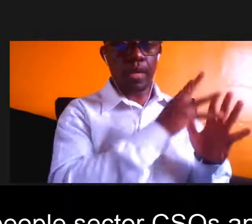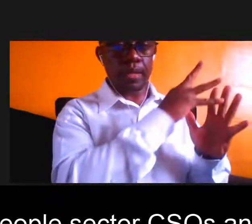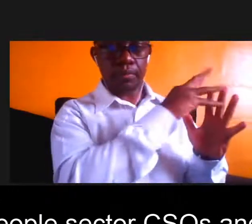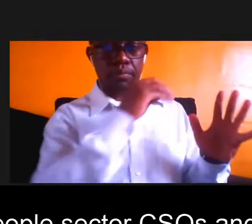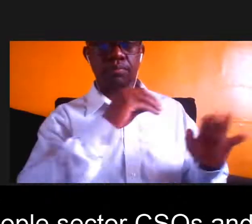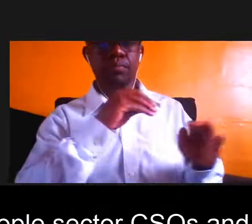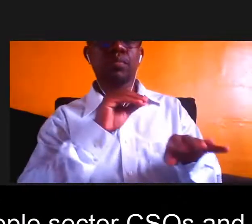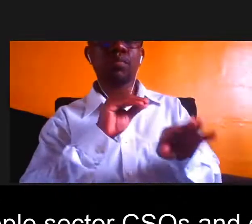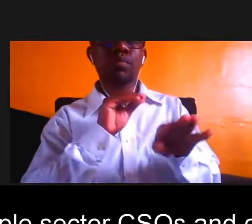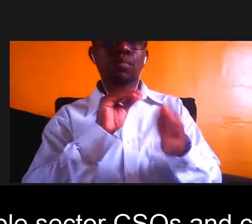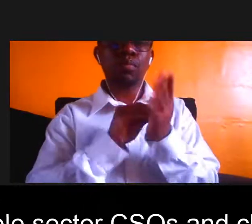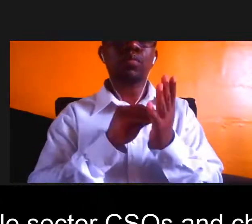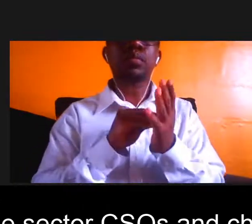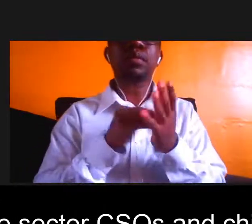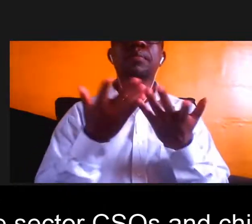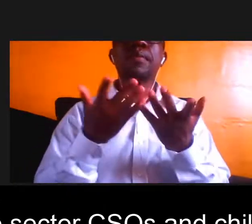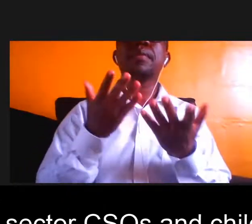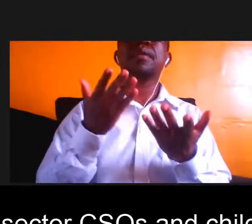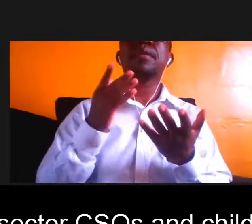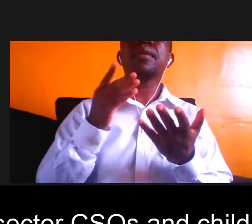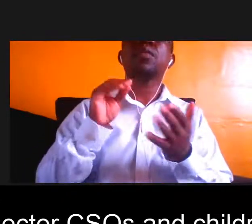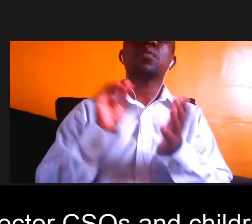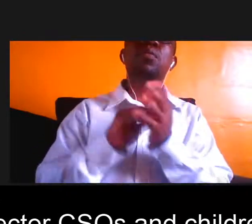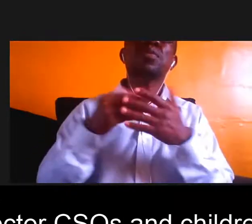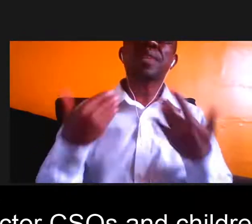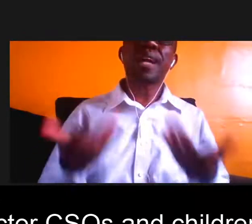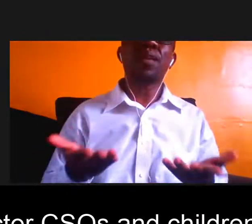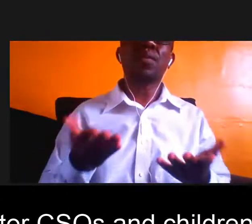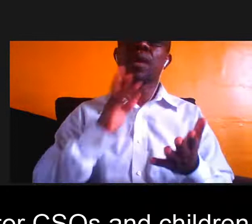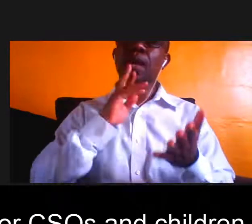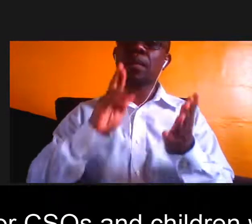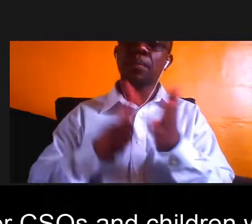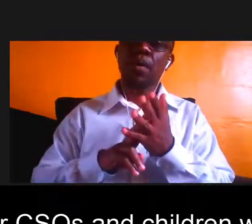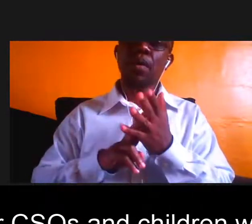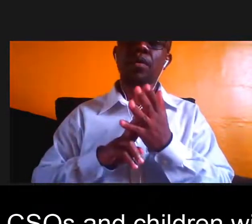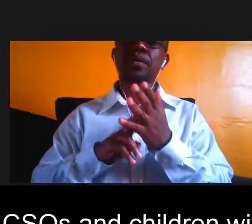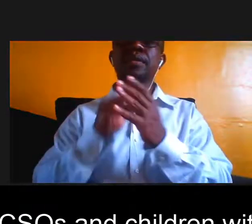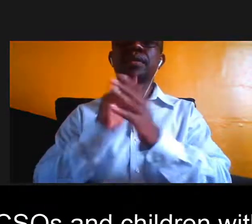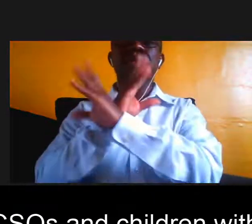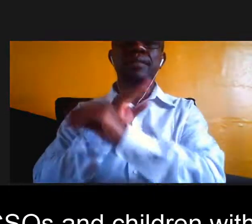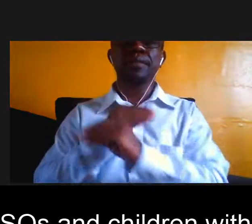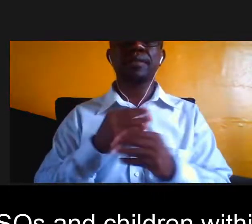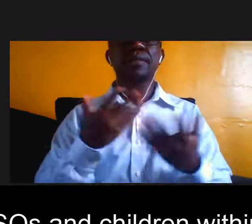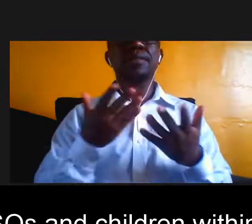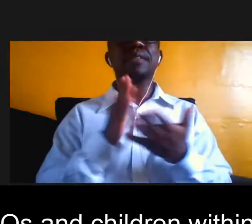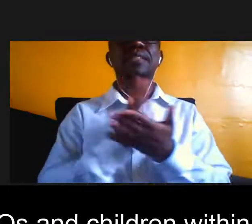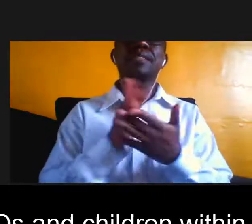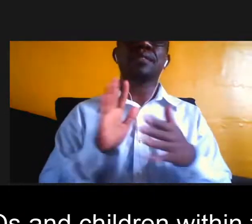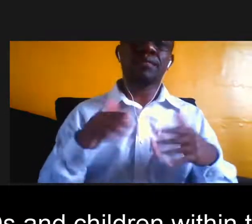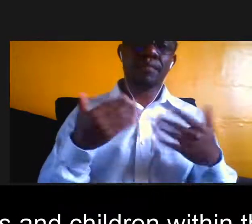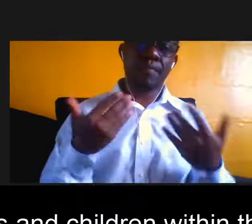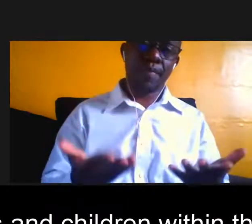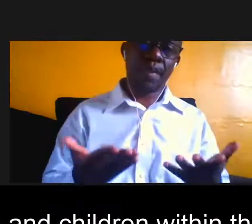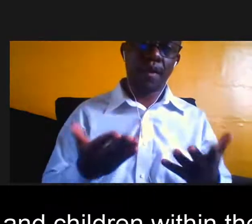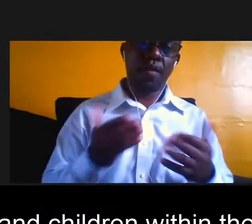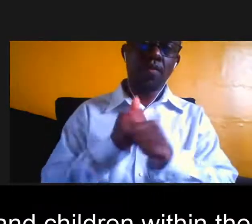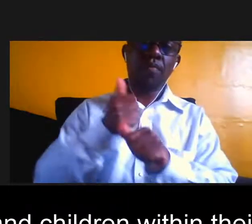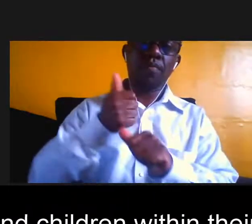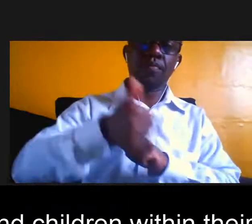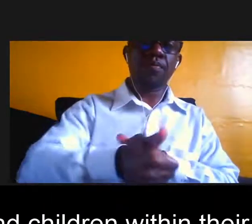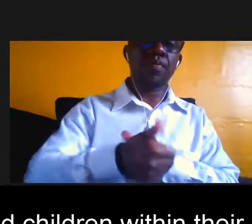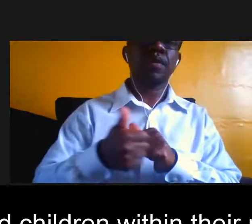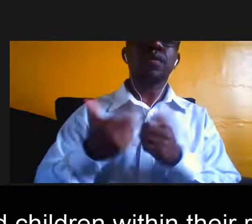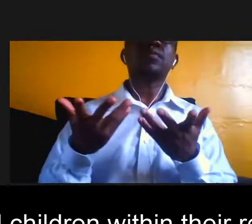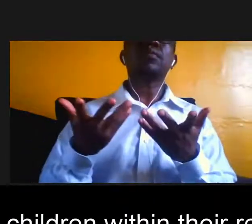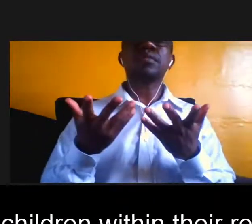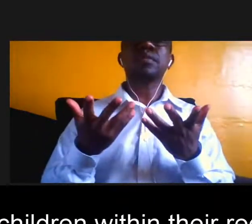the one we are doing now? What exactly are we going to do? But how do we share the best practices beyond the CSO meeting that we have in March?